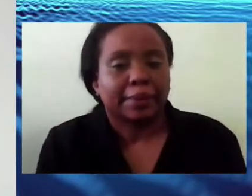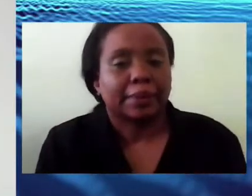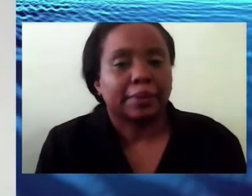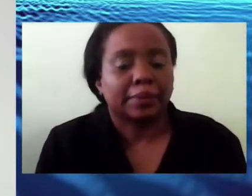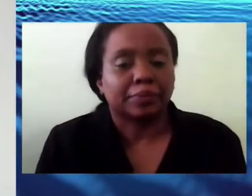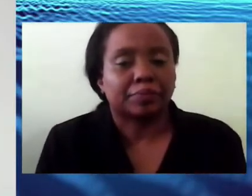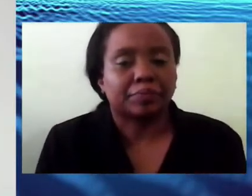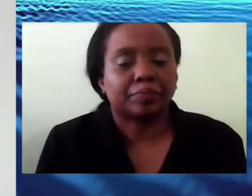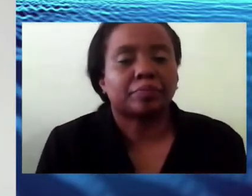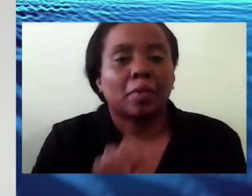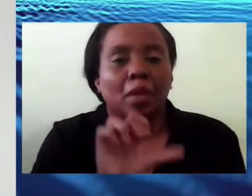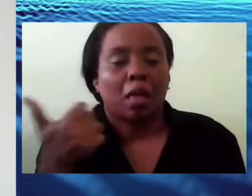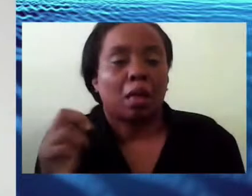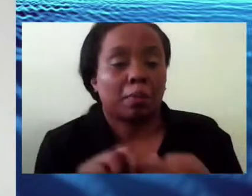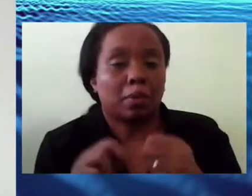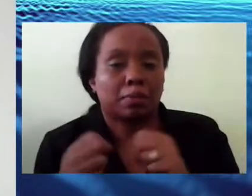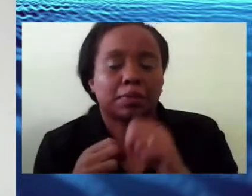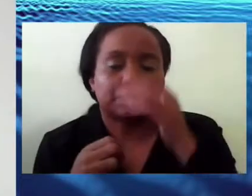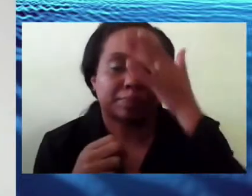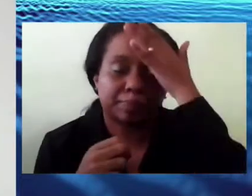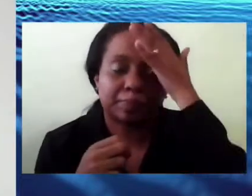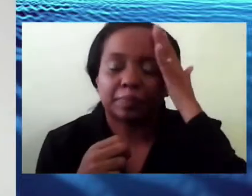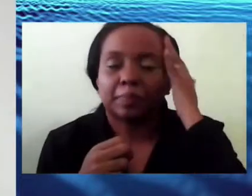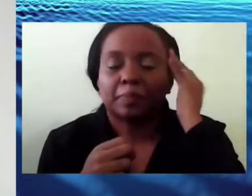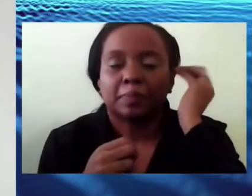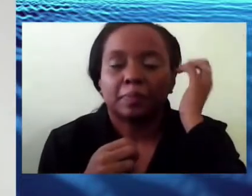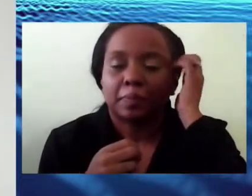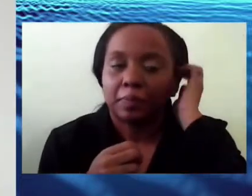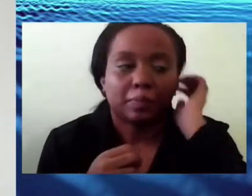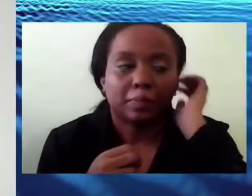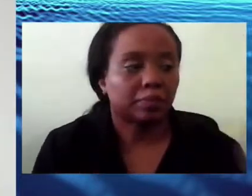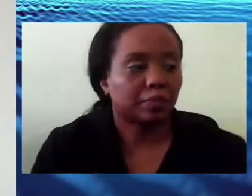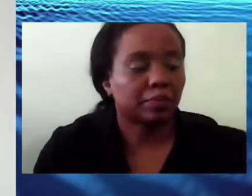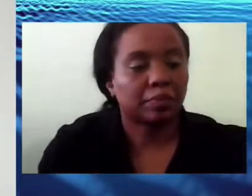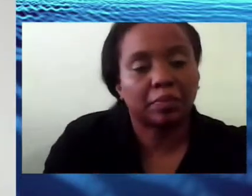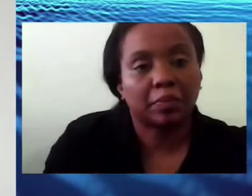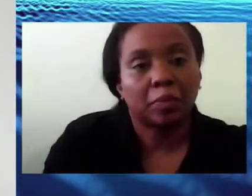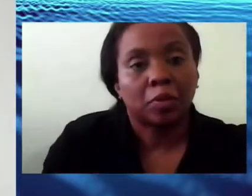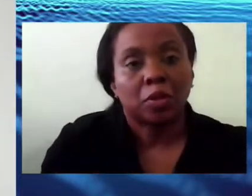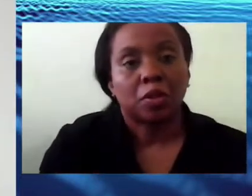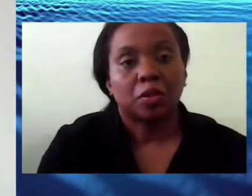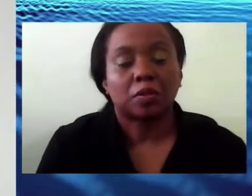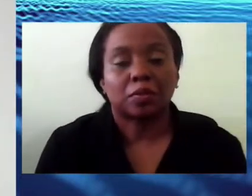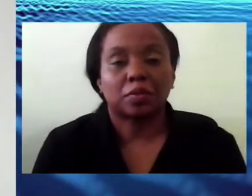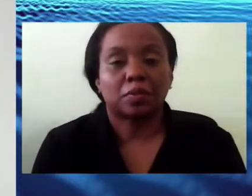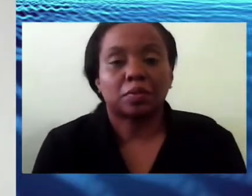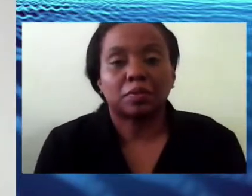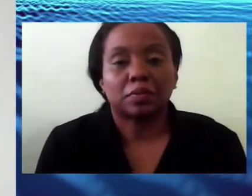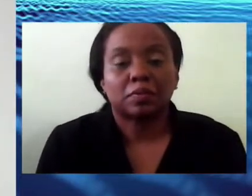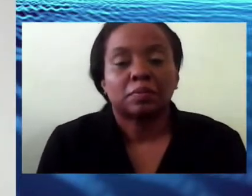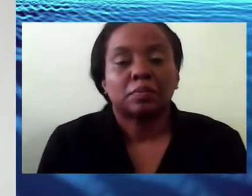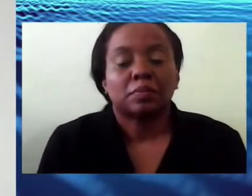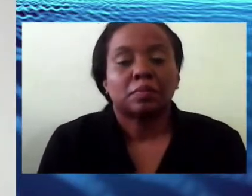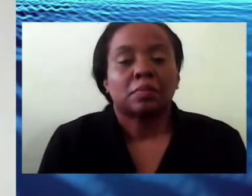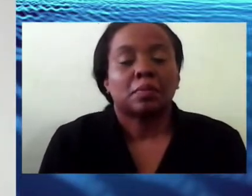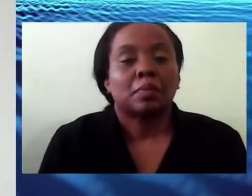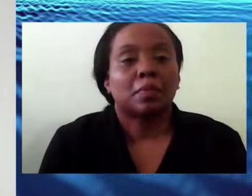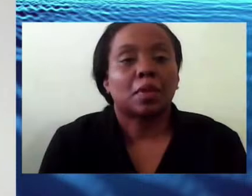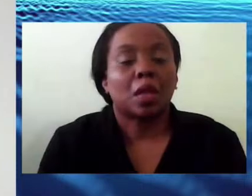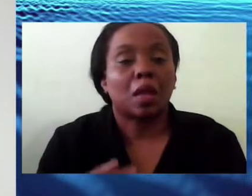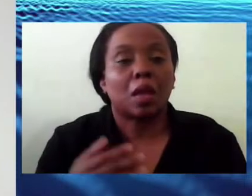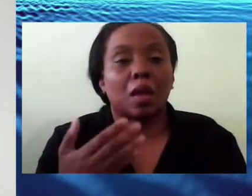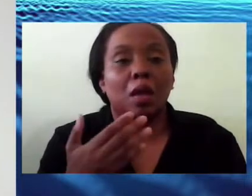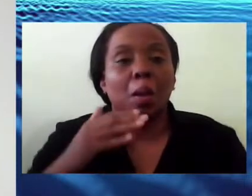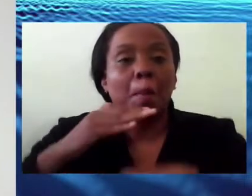The other problem that pets are going to be facing is contaminated feed bowls, contaminated water